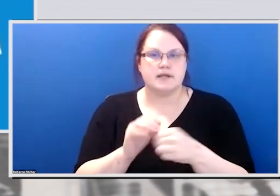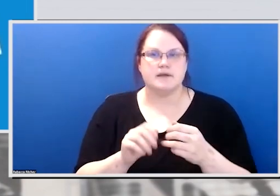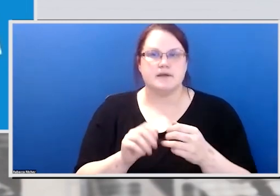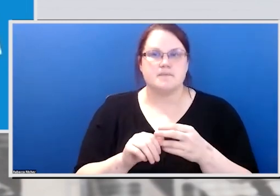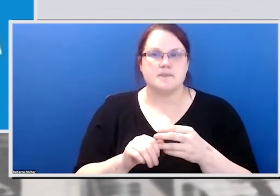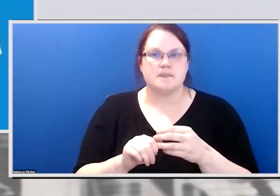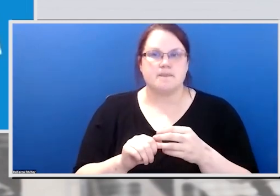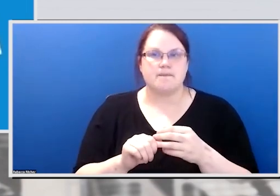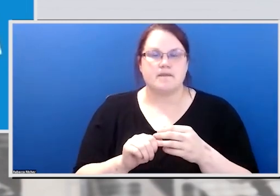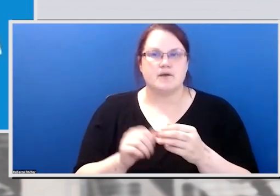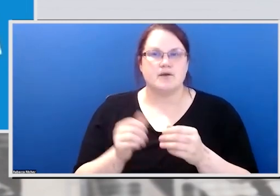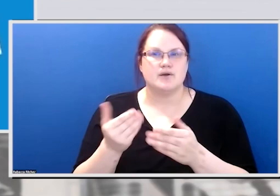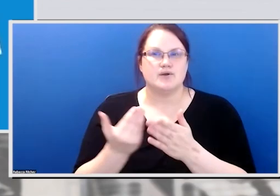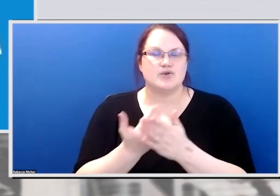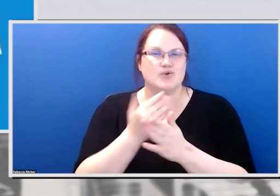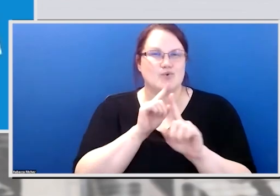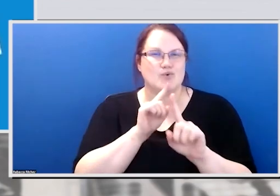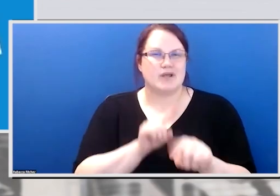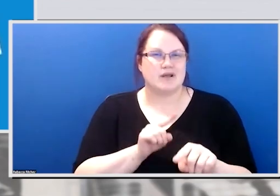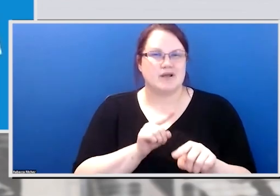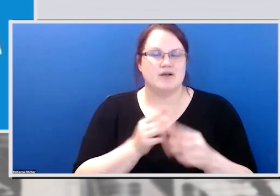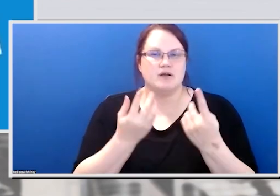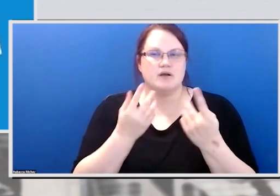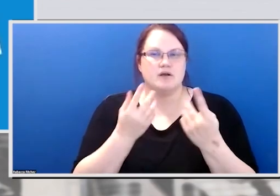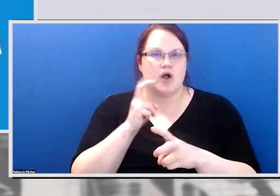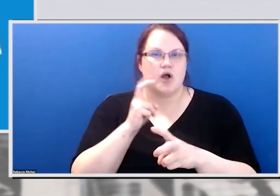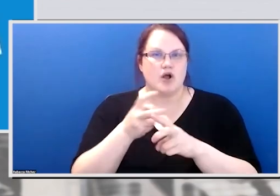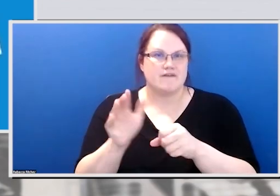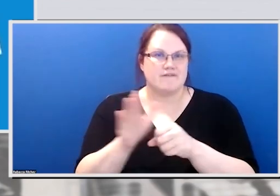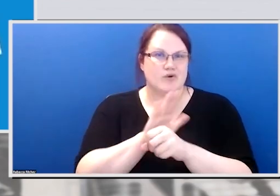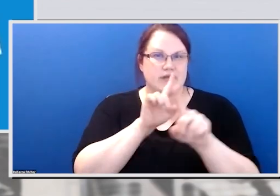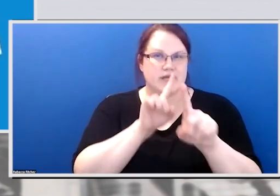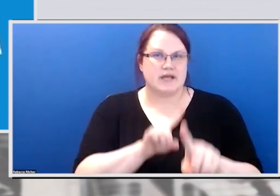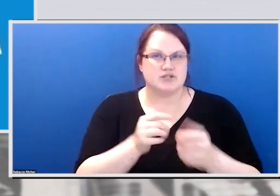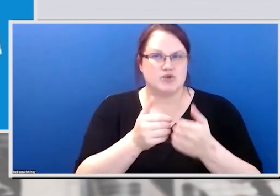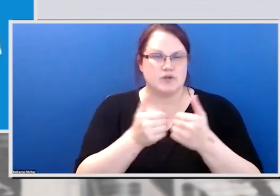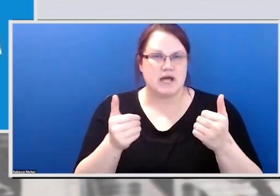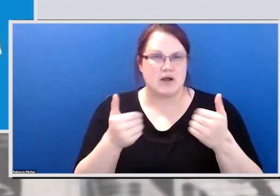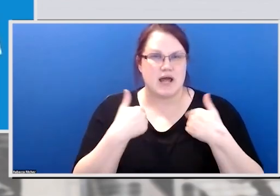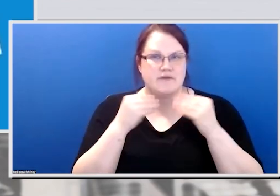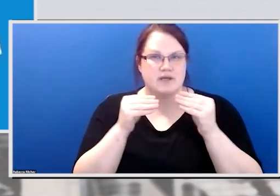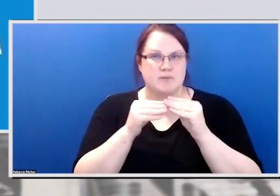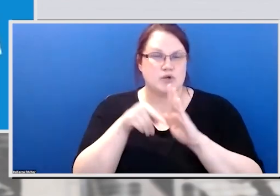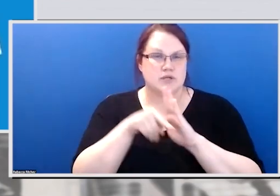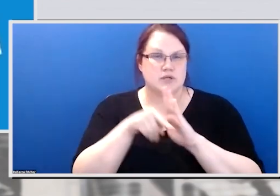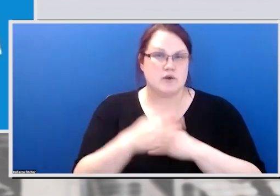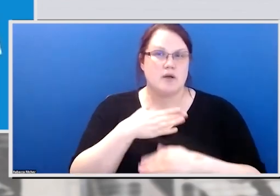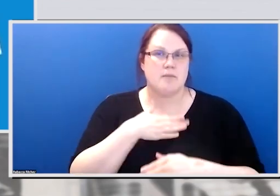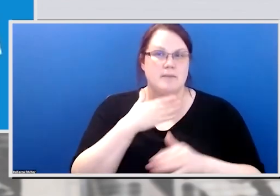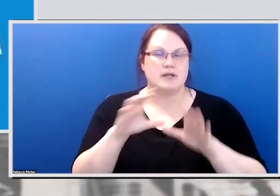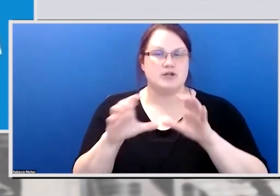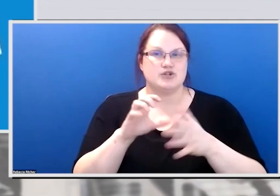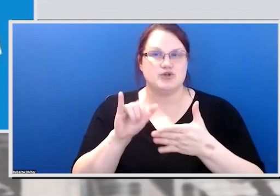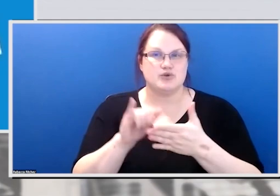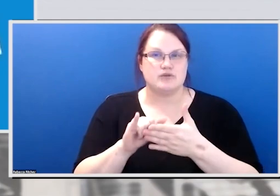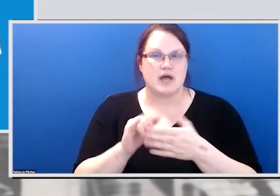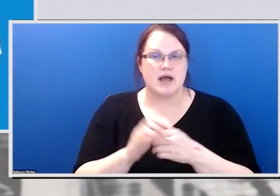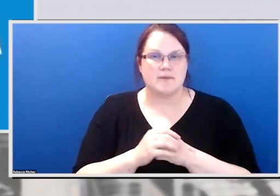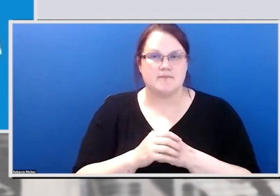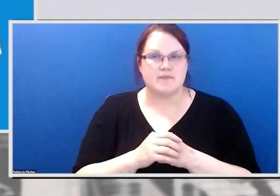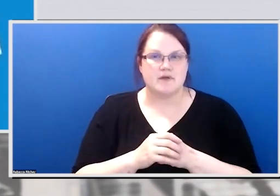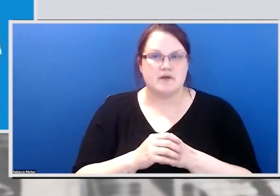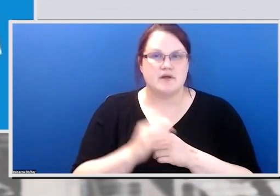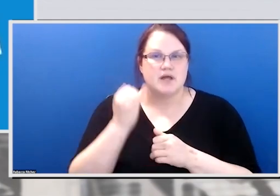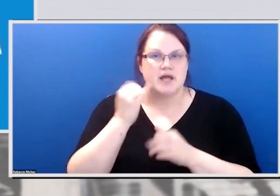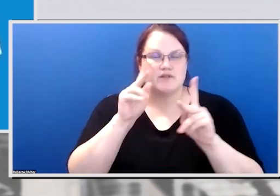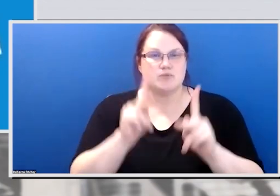it's a bit of a nuanced answer. It's hard to fully answer without, getting into the details, which we're happy to do. If the person asking the